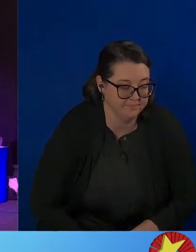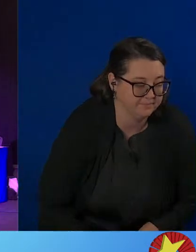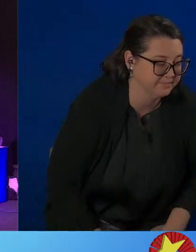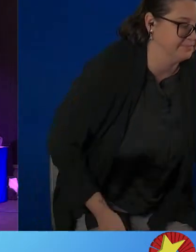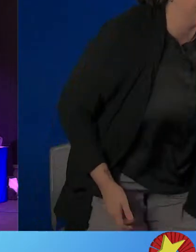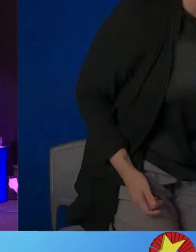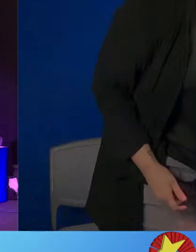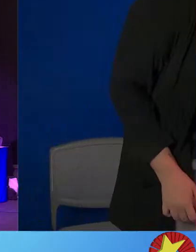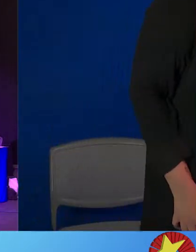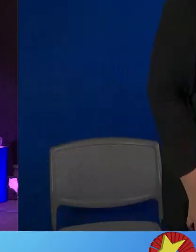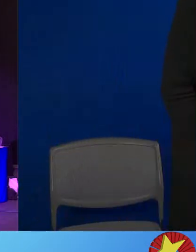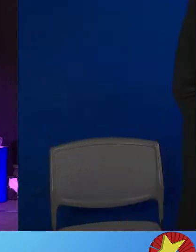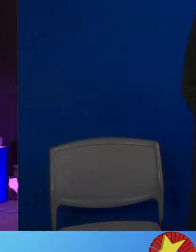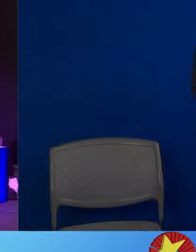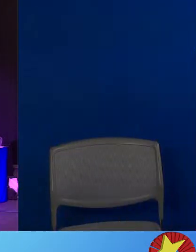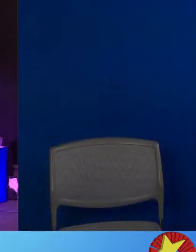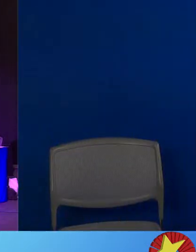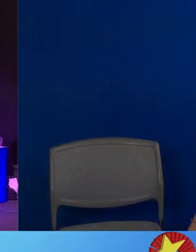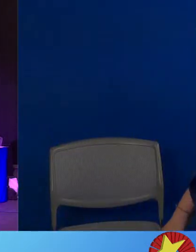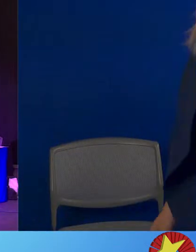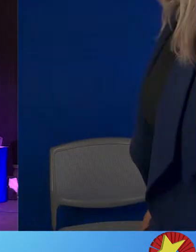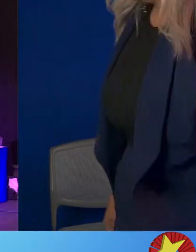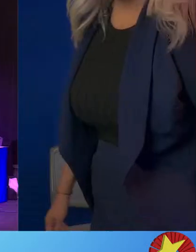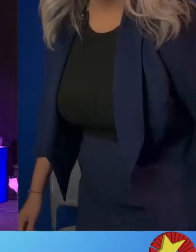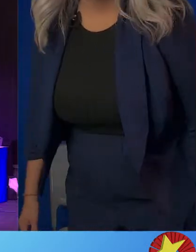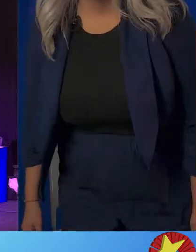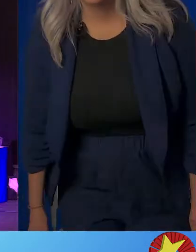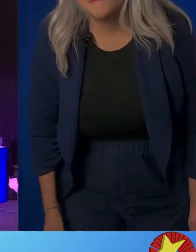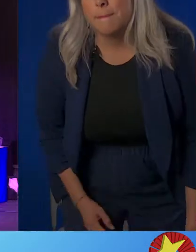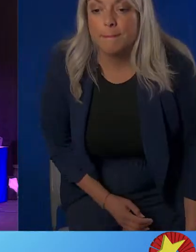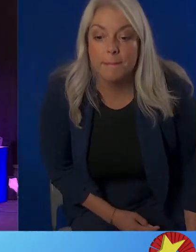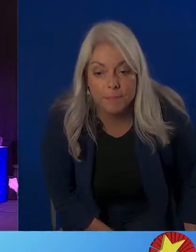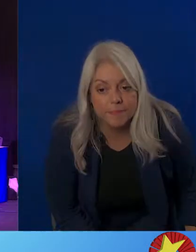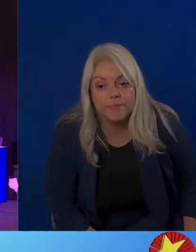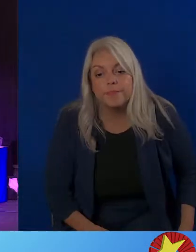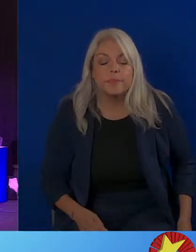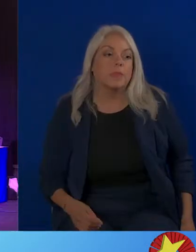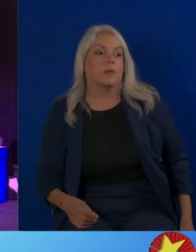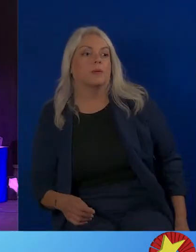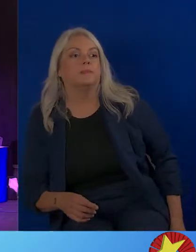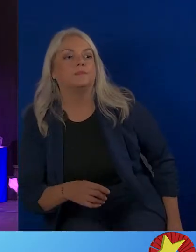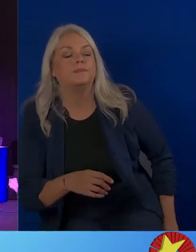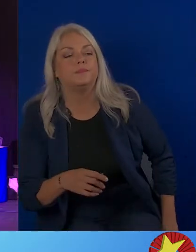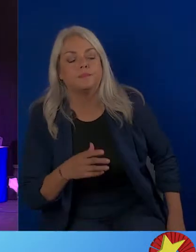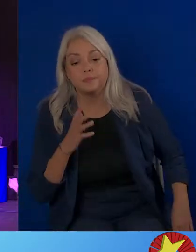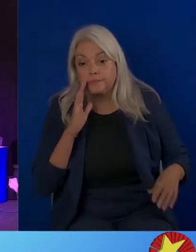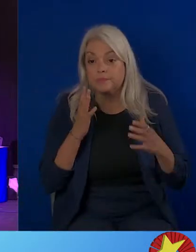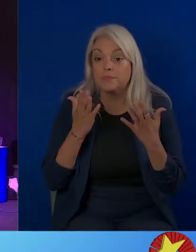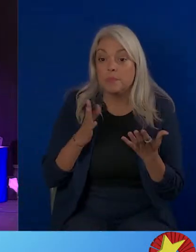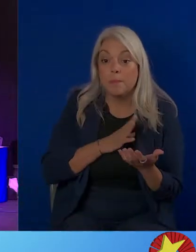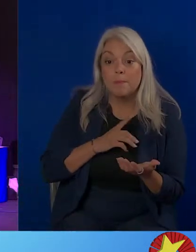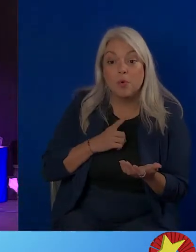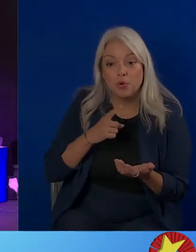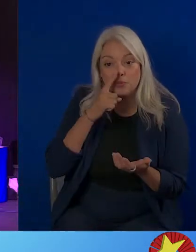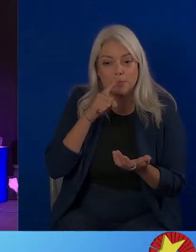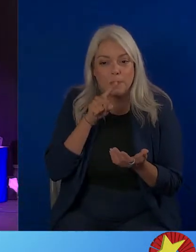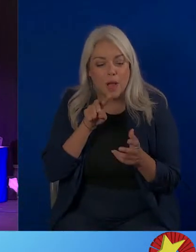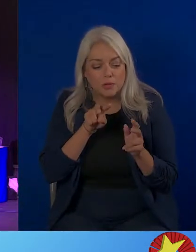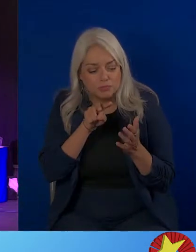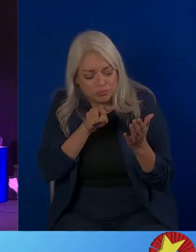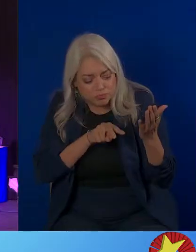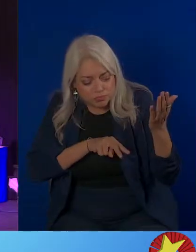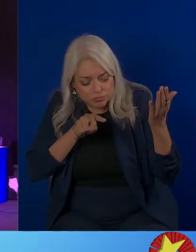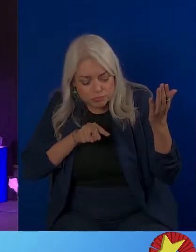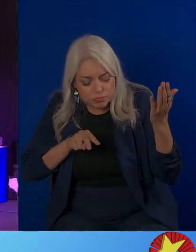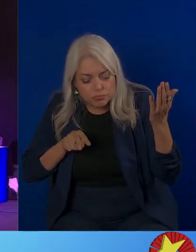I'll give you guys a second to look over those really quick, and then I will need a motion to approve, or I'm open to